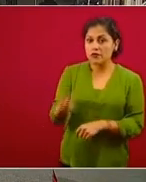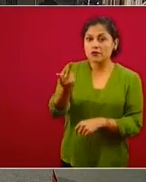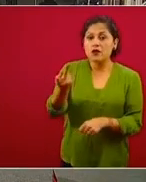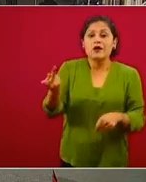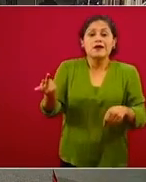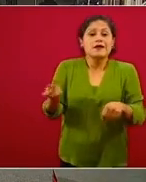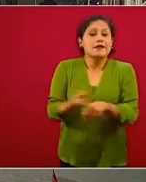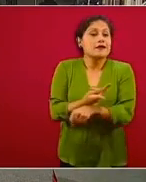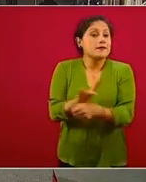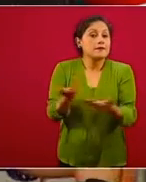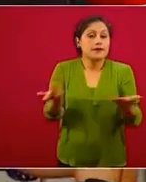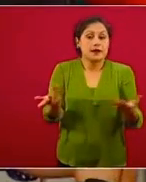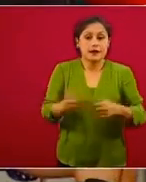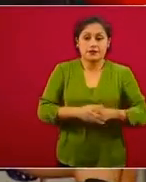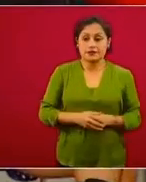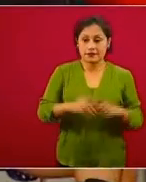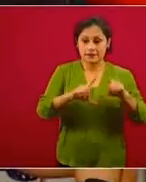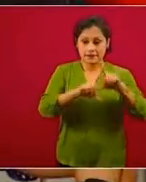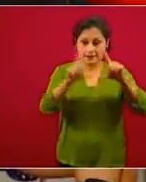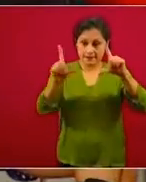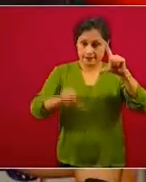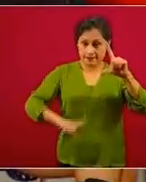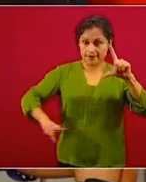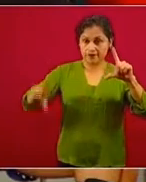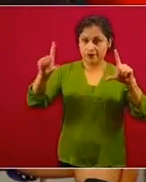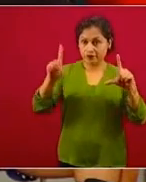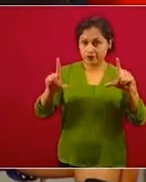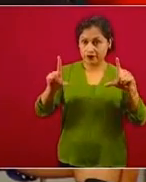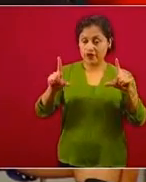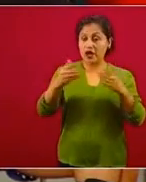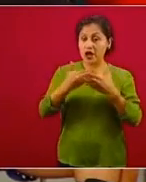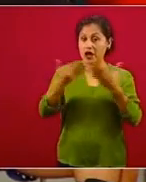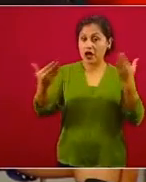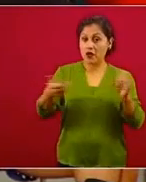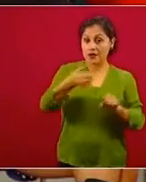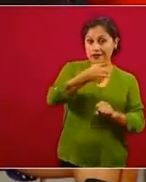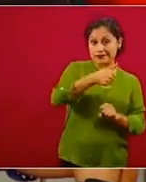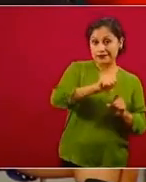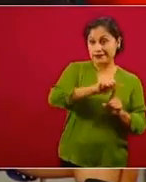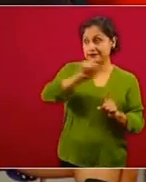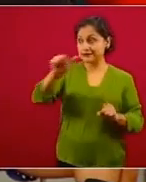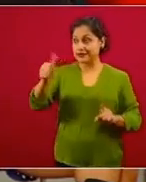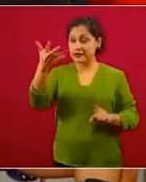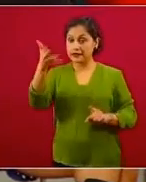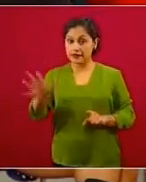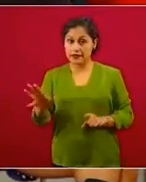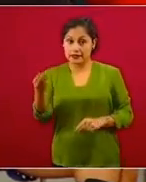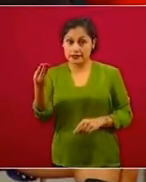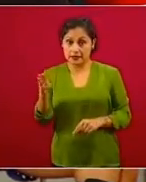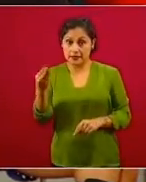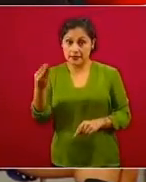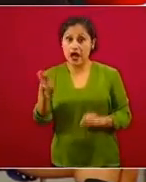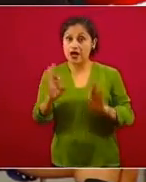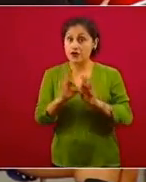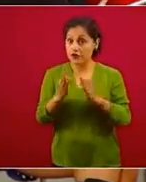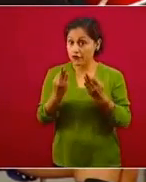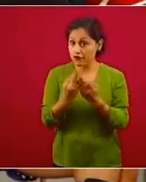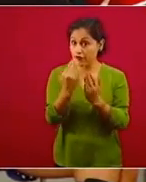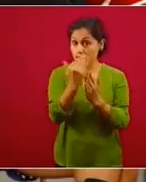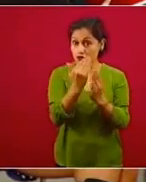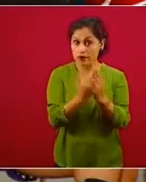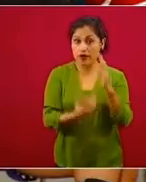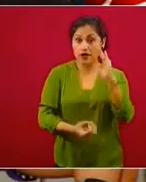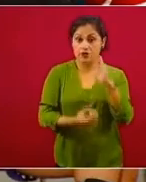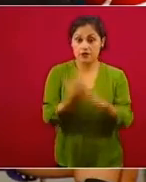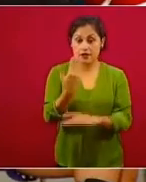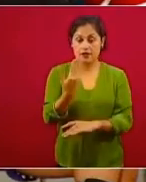to peak a nivel nacional, in obviamente, terms of del transmission 6 rates al and 10 de mayo? contagion. Se van a tomar So what is going to nuevas medidas, happen y es from que May the hoy no 6th sé qué to pasó, May pero the al menos